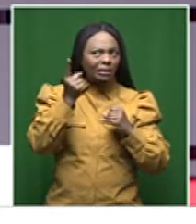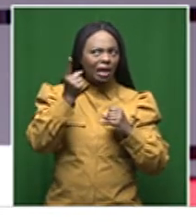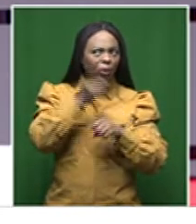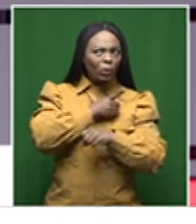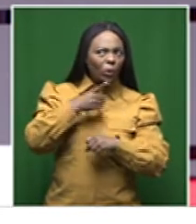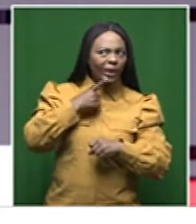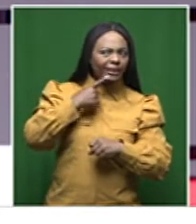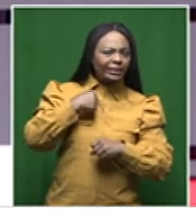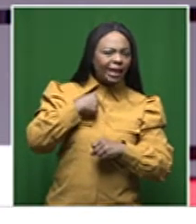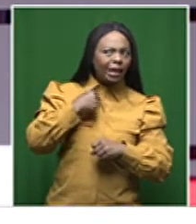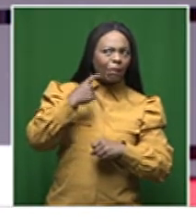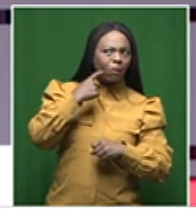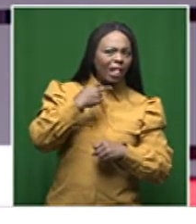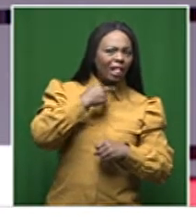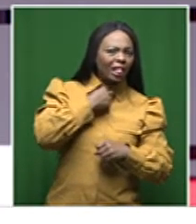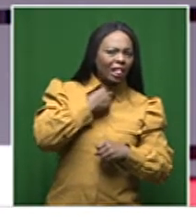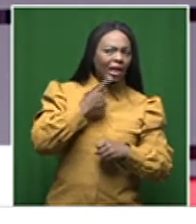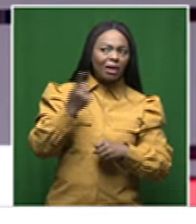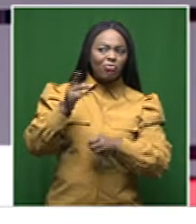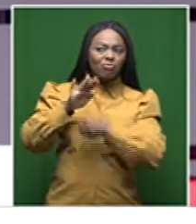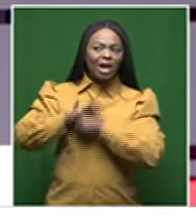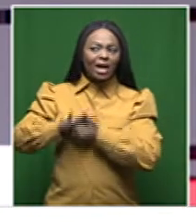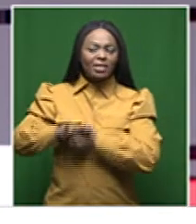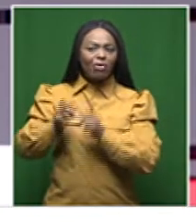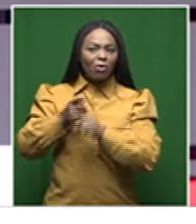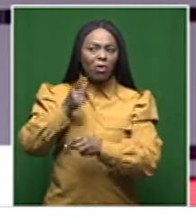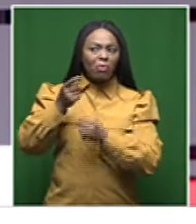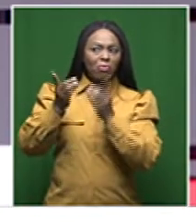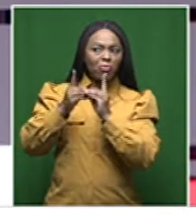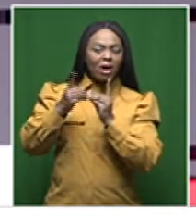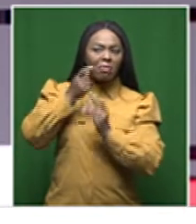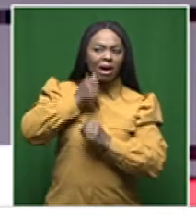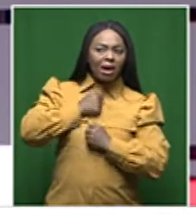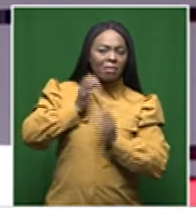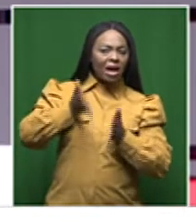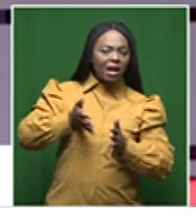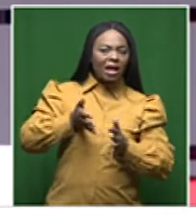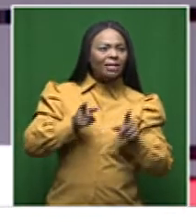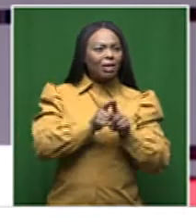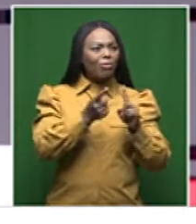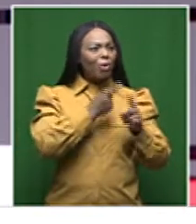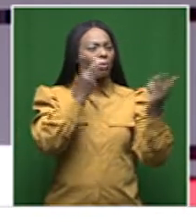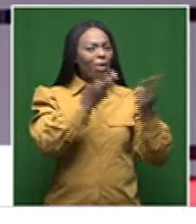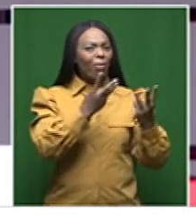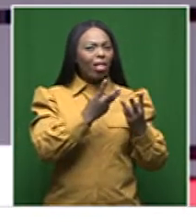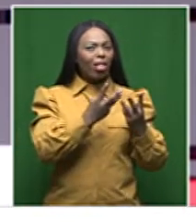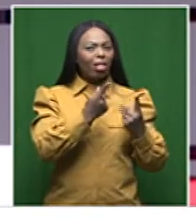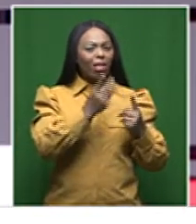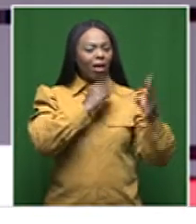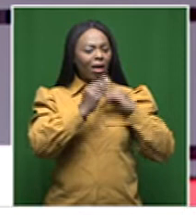also, the pressure, not just from him, but also from the society that I live in. So it was just,